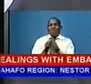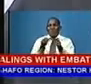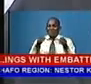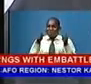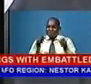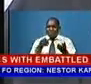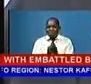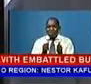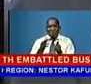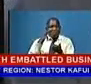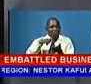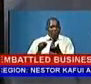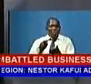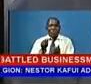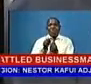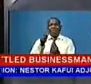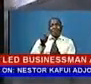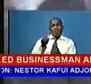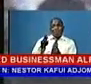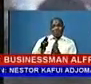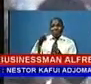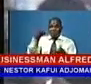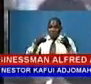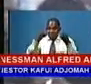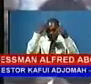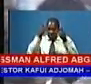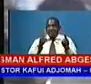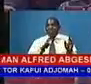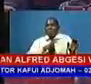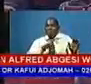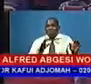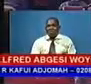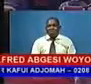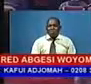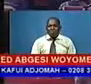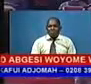any specific references. And that's what your lordships have ruled.